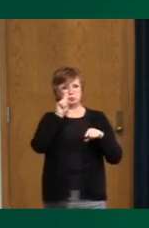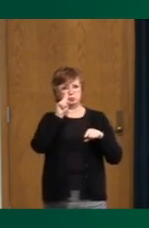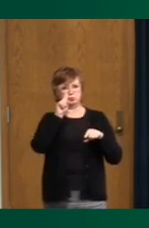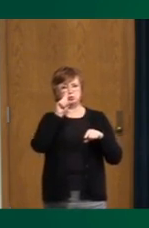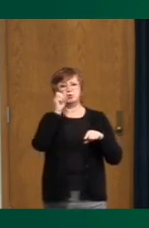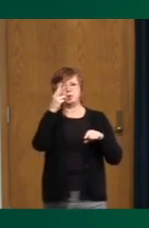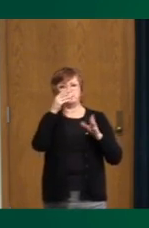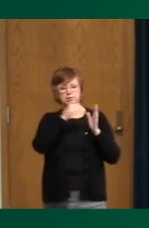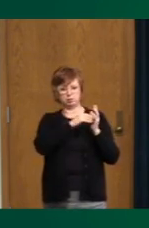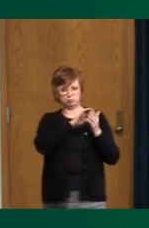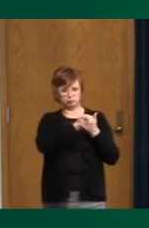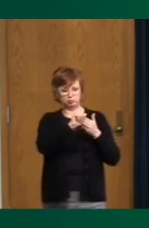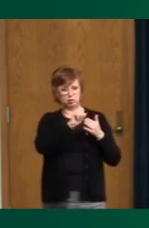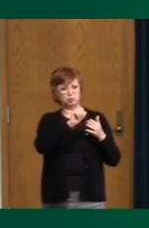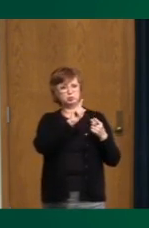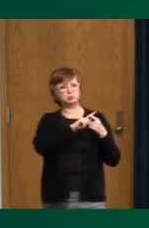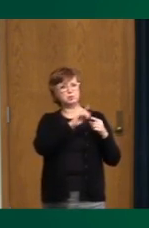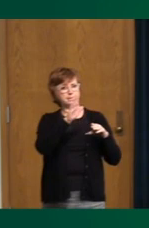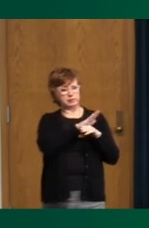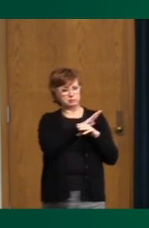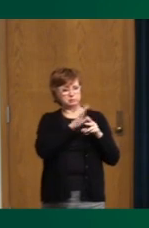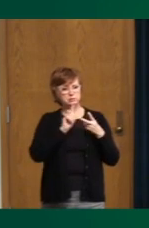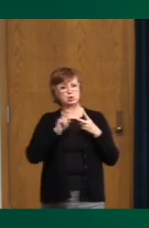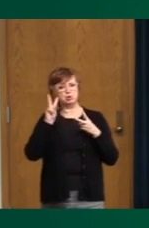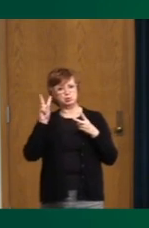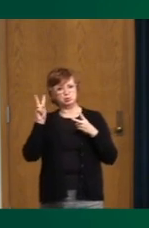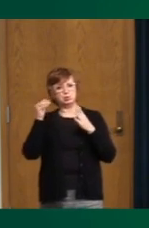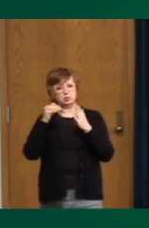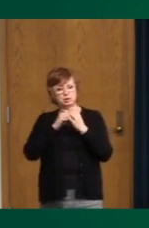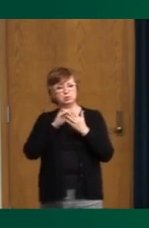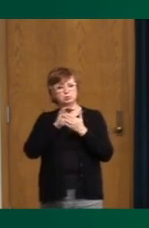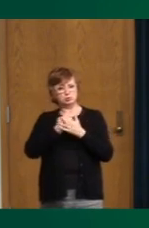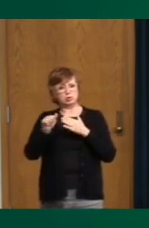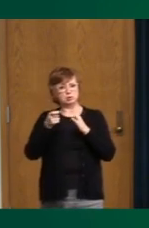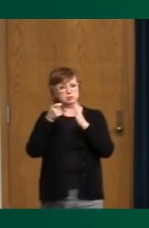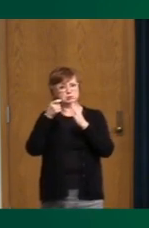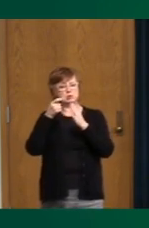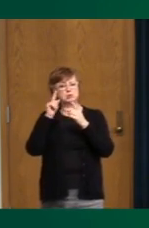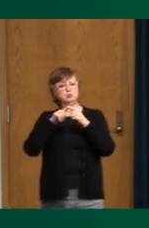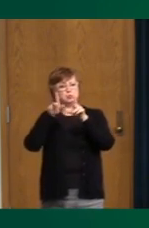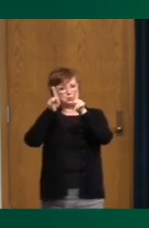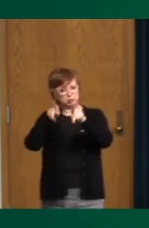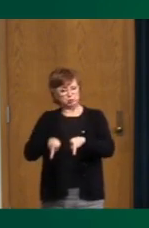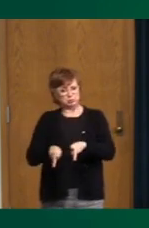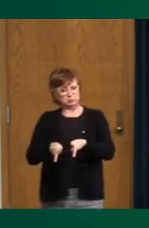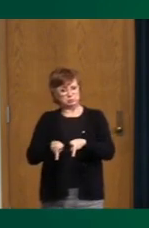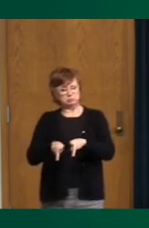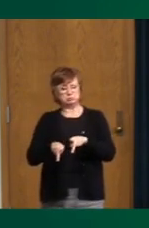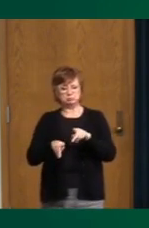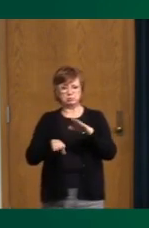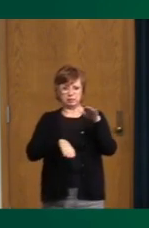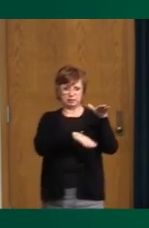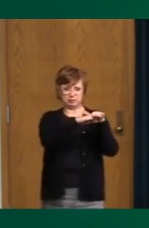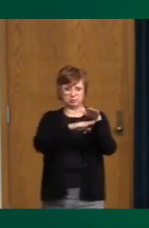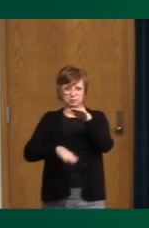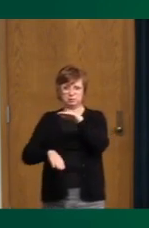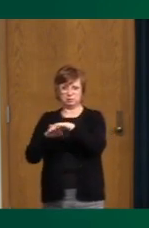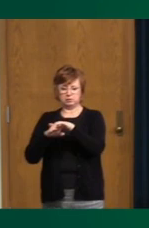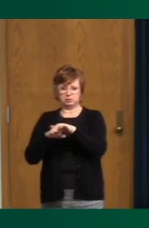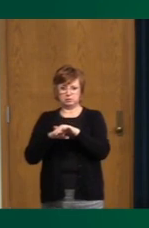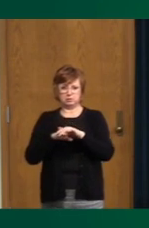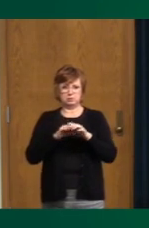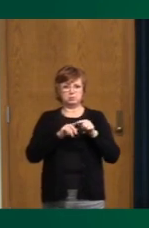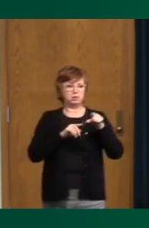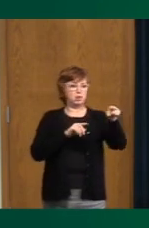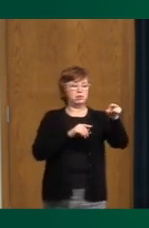$2,000 personal fines that have been administered after a public health investigation has occurred, where an organization has blatantly